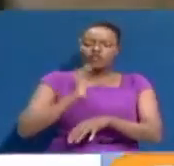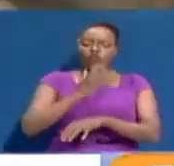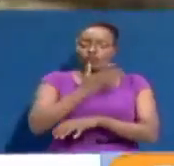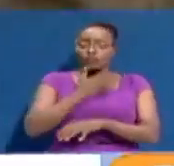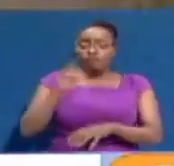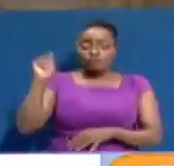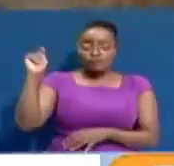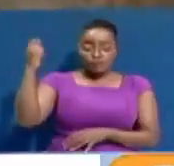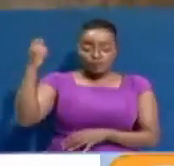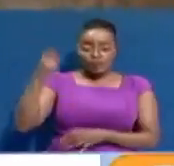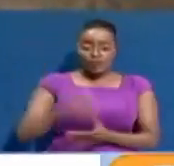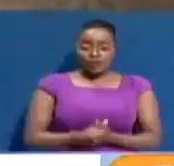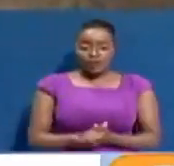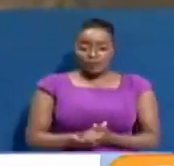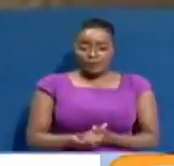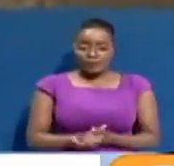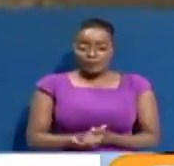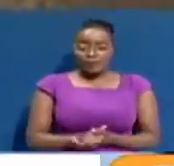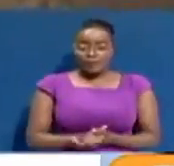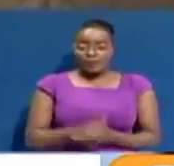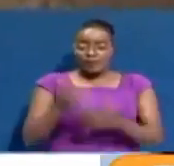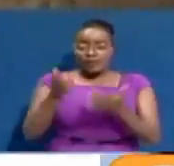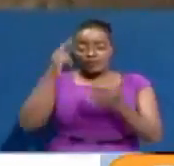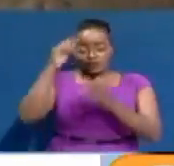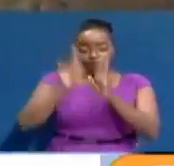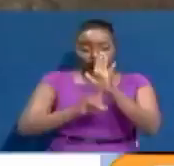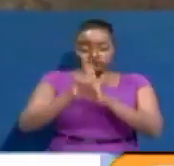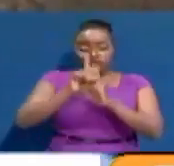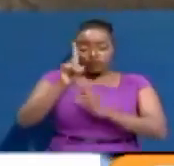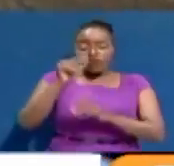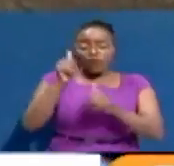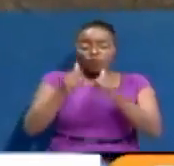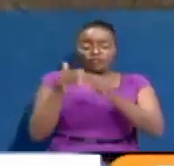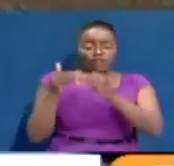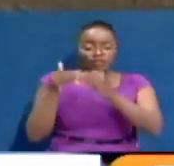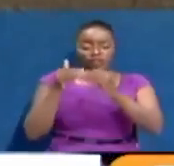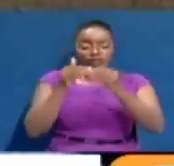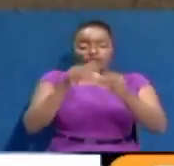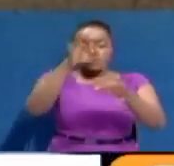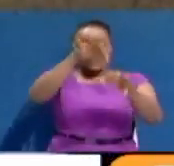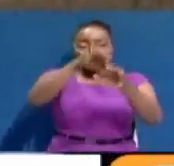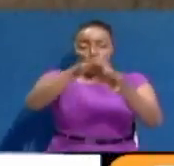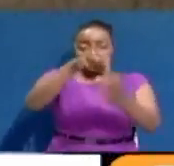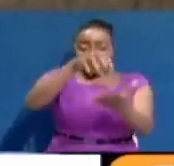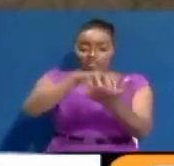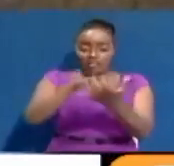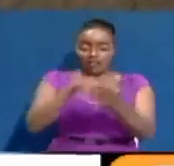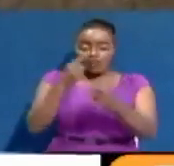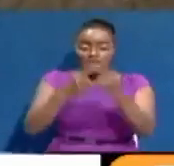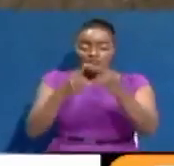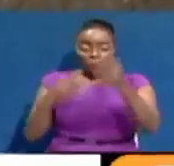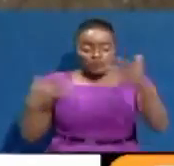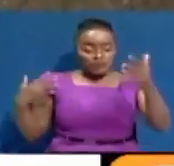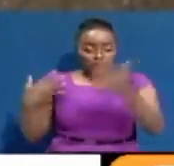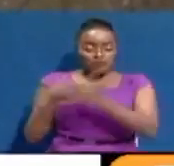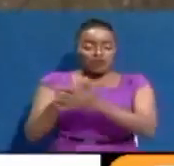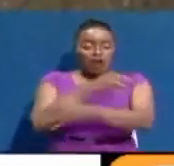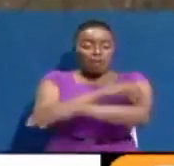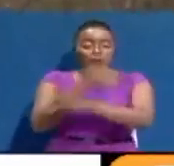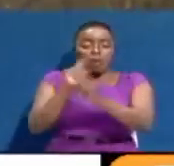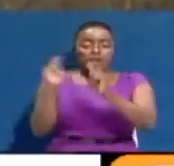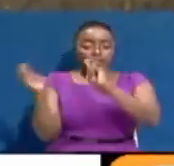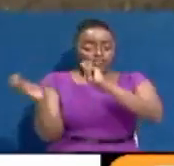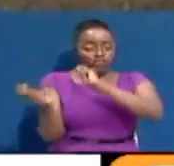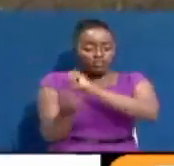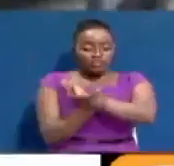Kenyatta. Her need for development is what drives her to the polling station. Over the years, power has